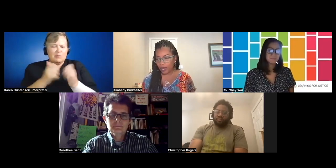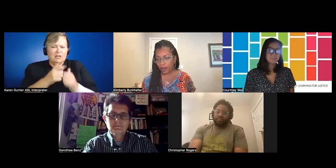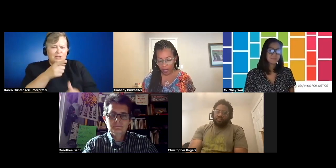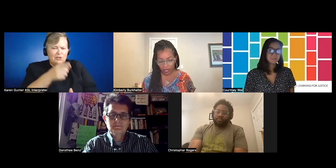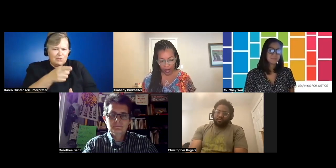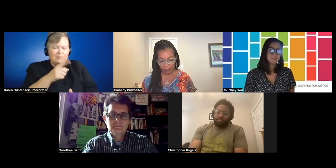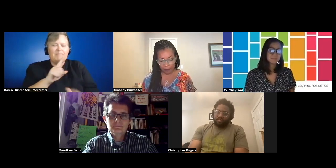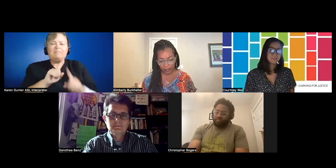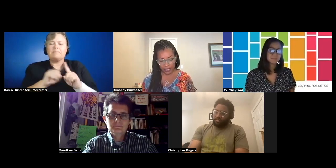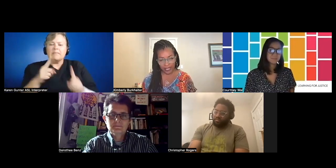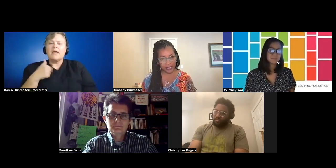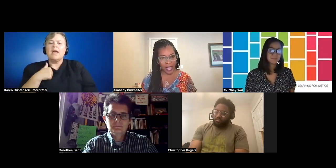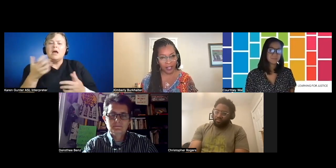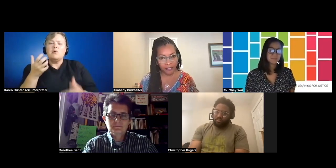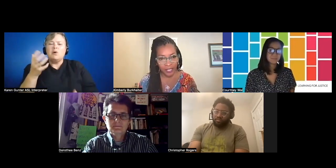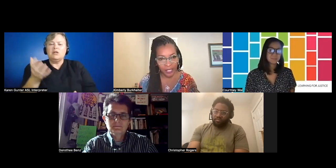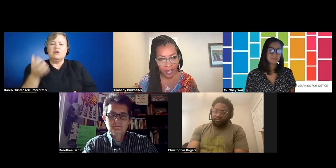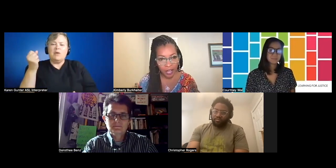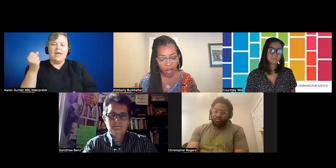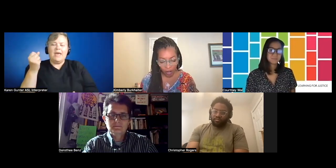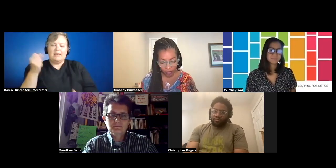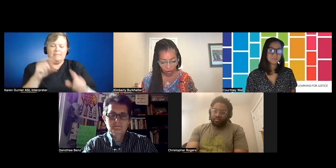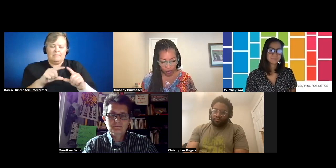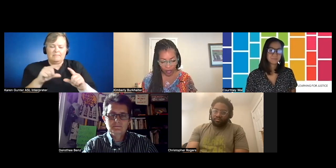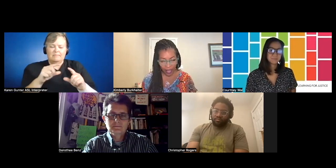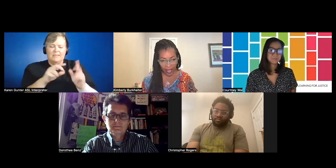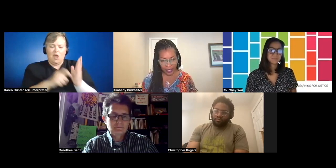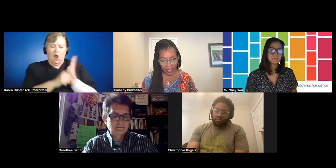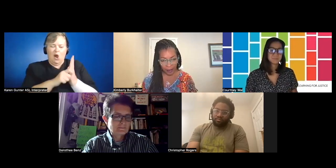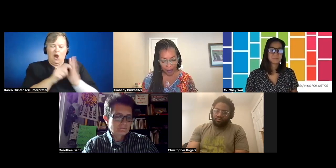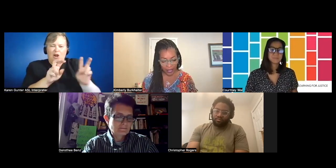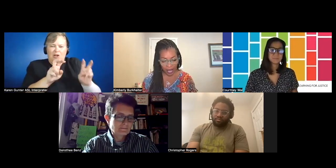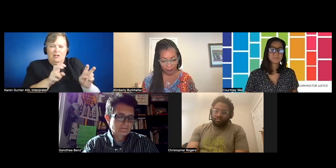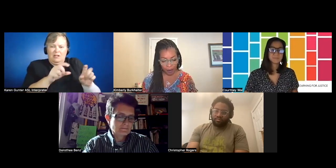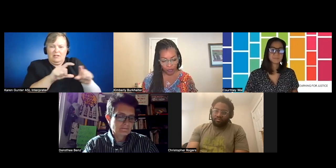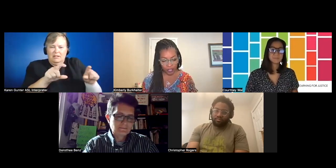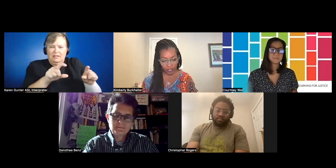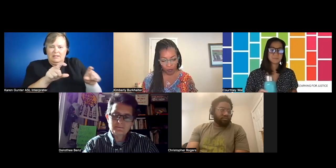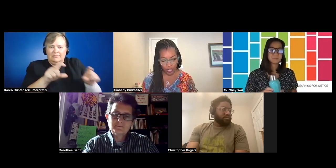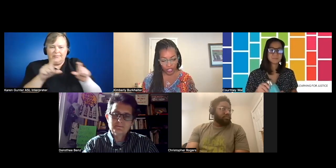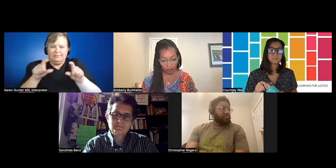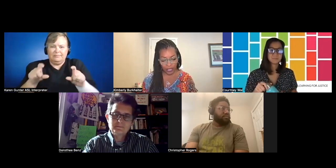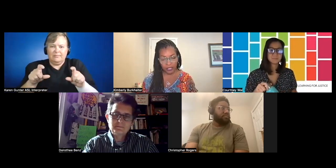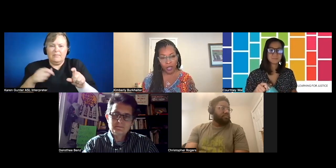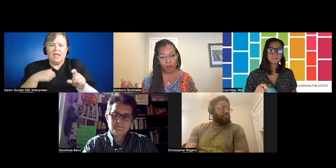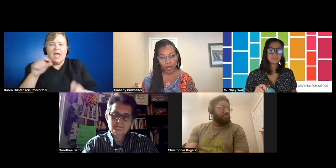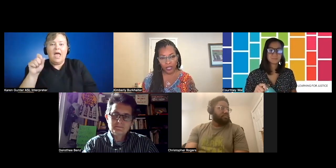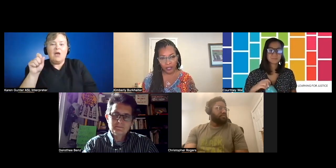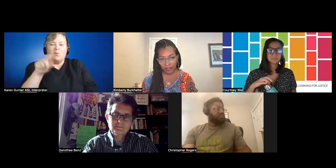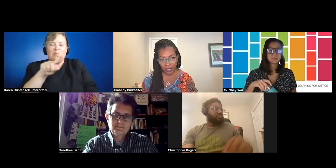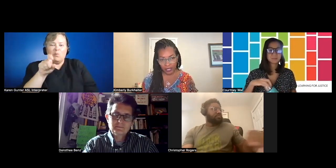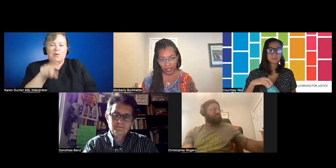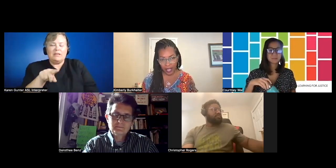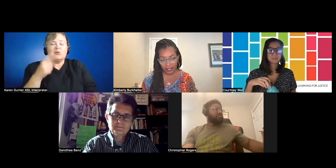want to grab a piece out of the article as I pose this question, because one of